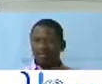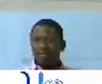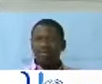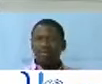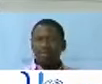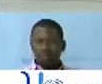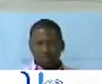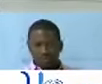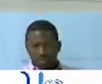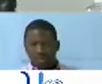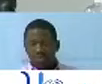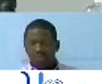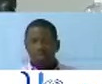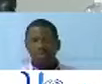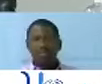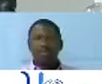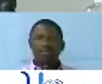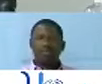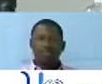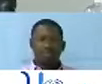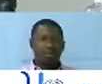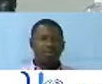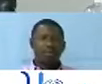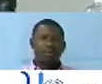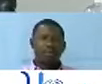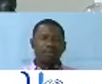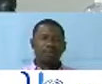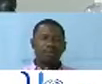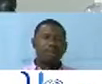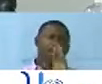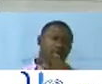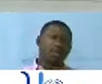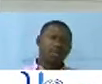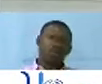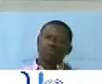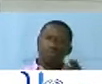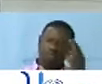I vividly recall, as I was walking in, Chef Tamil was walking towards me like Sumaraka nibil.